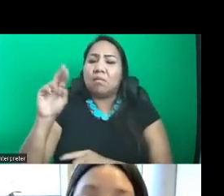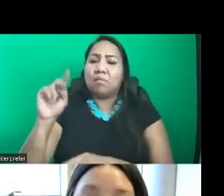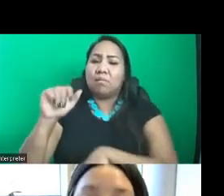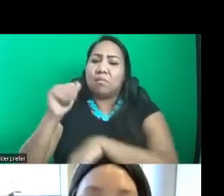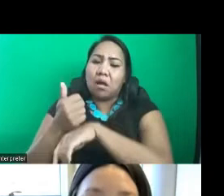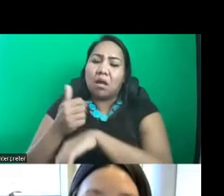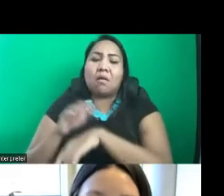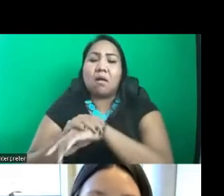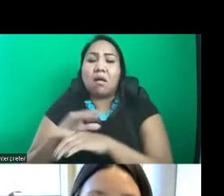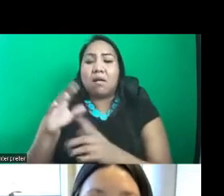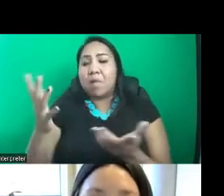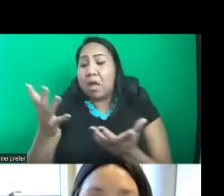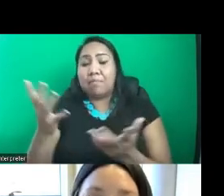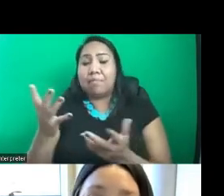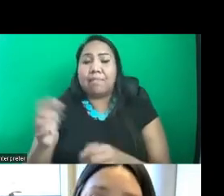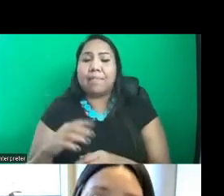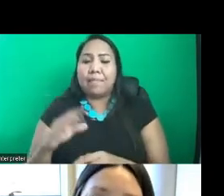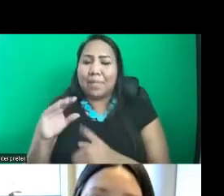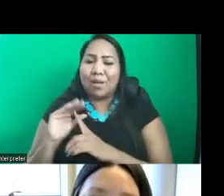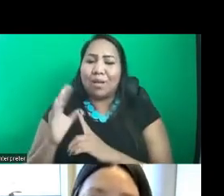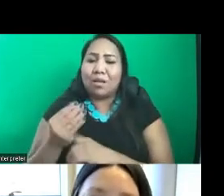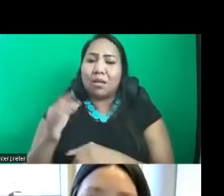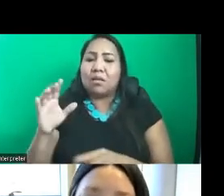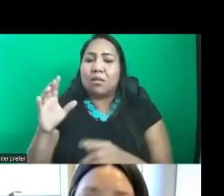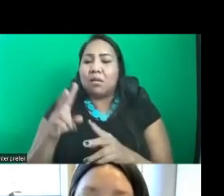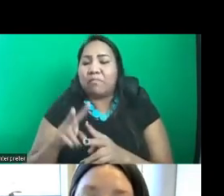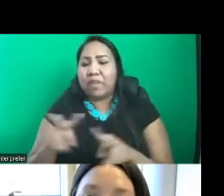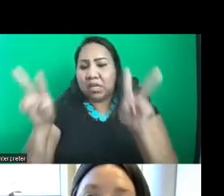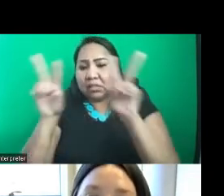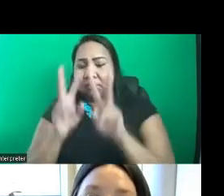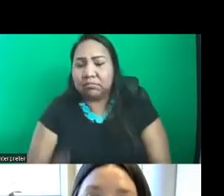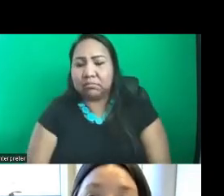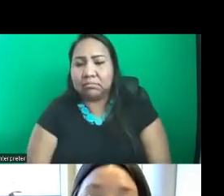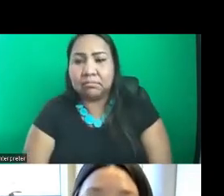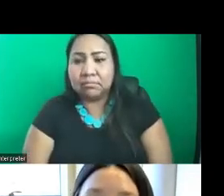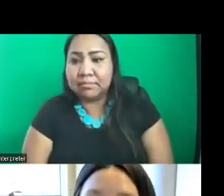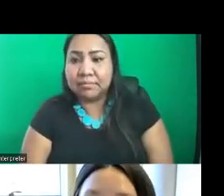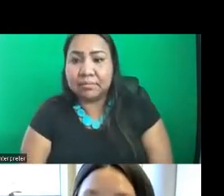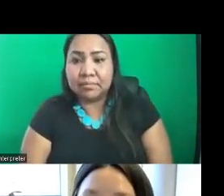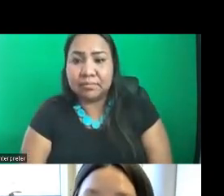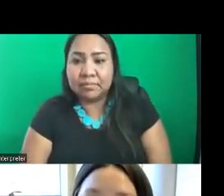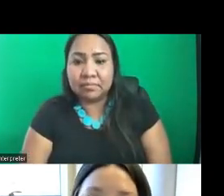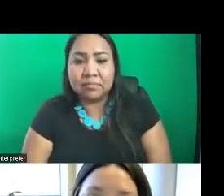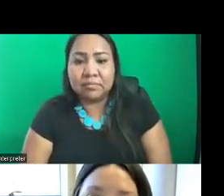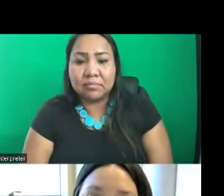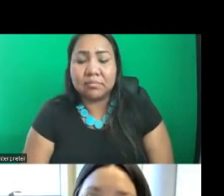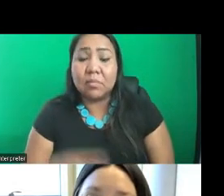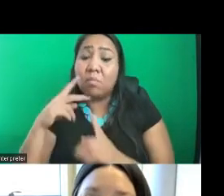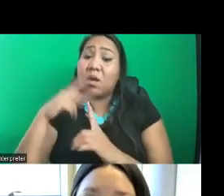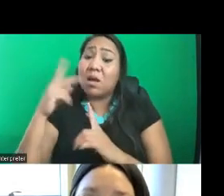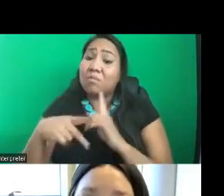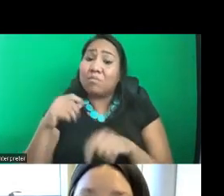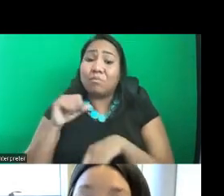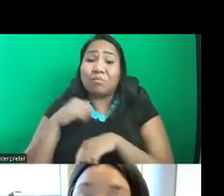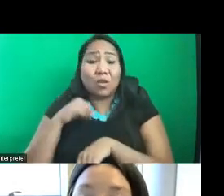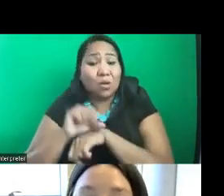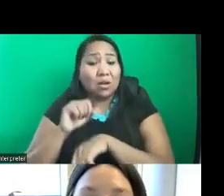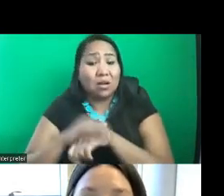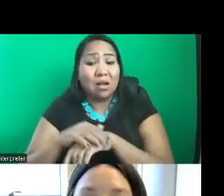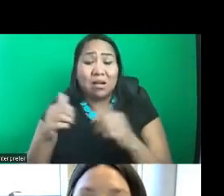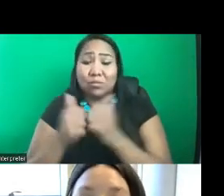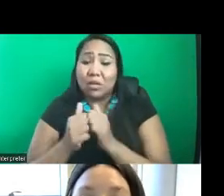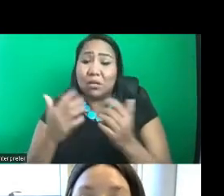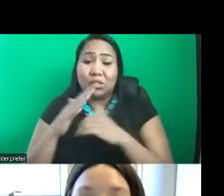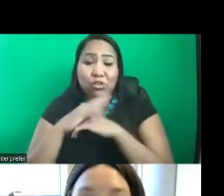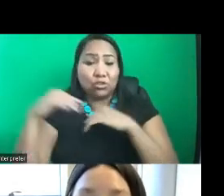cultural values. One example is a program that I've been working on with Indigenous communities in Arizona